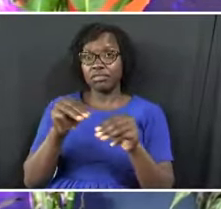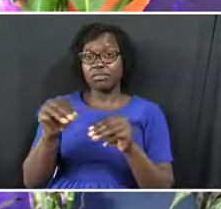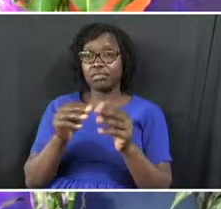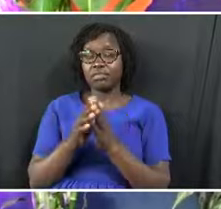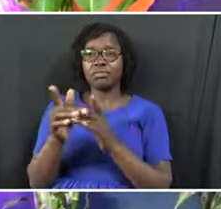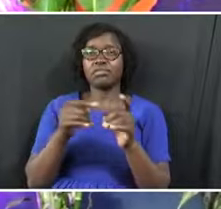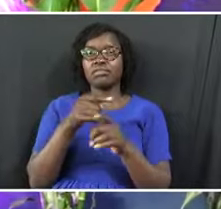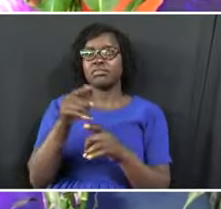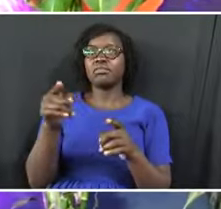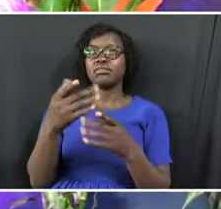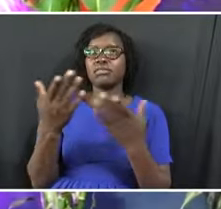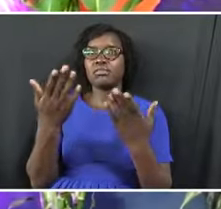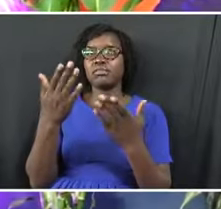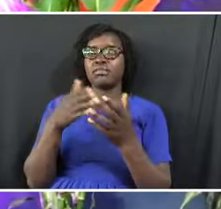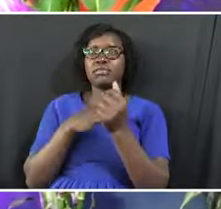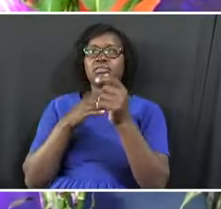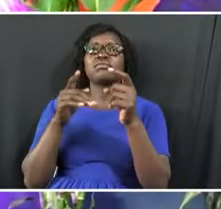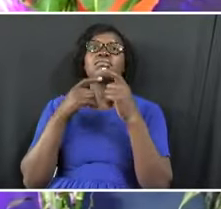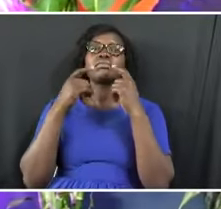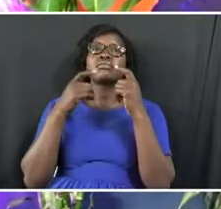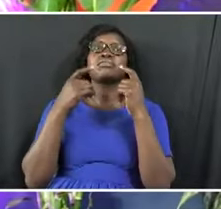because it will lead you to sin.